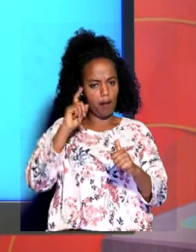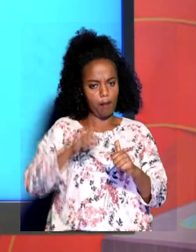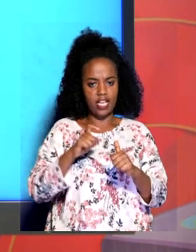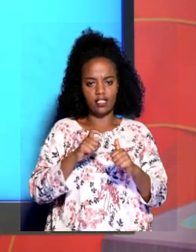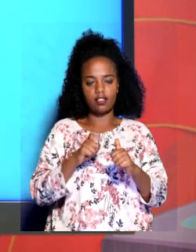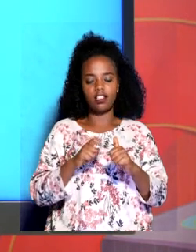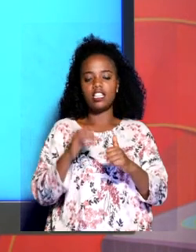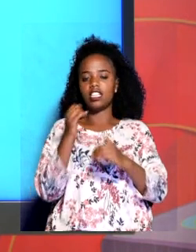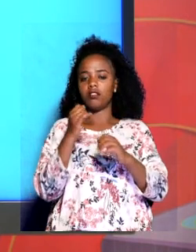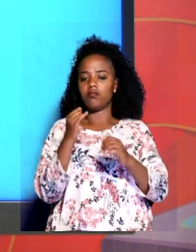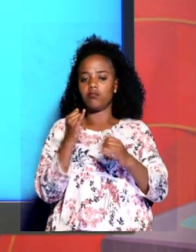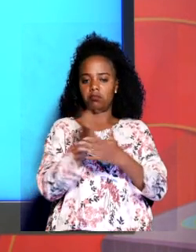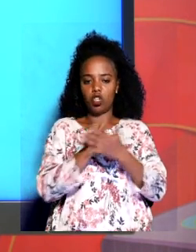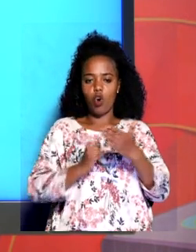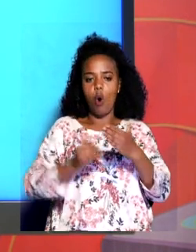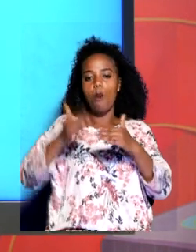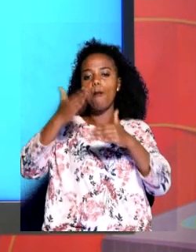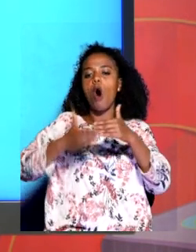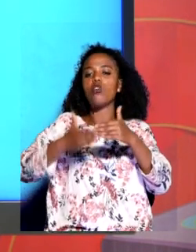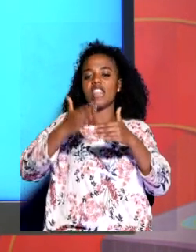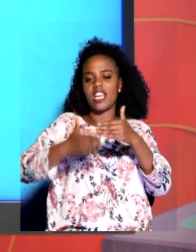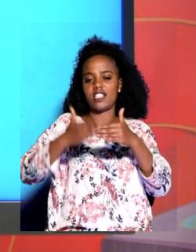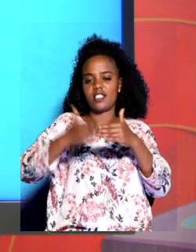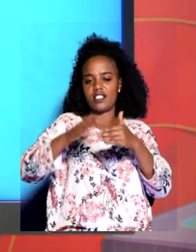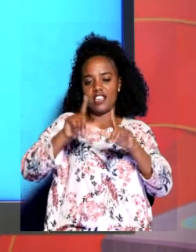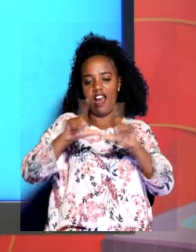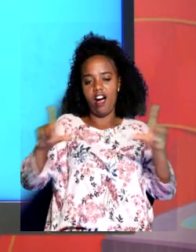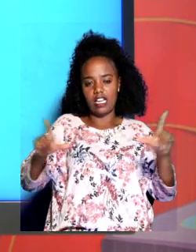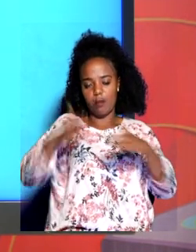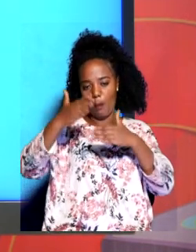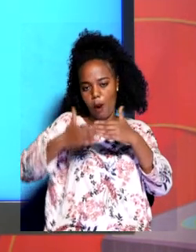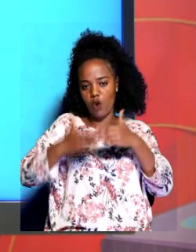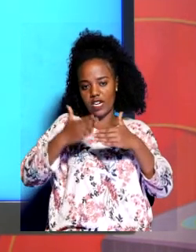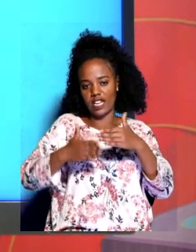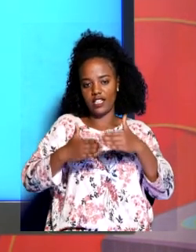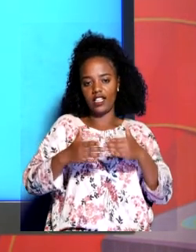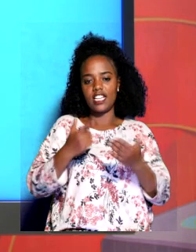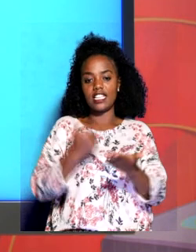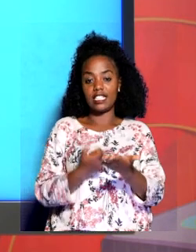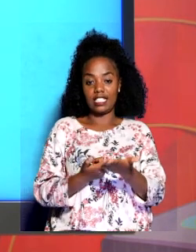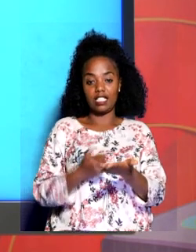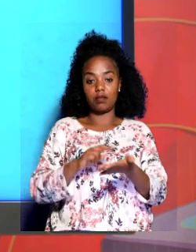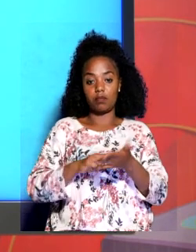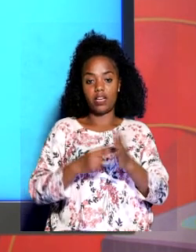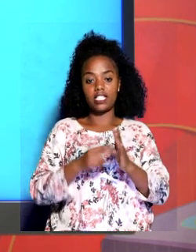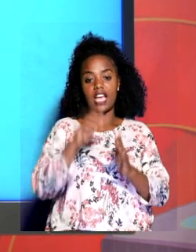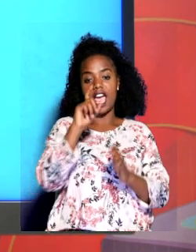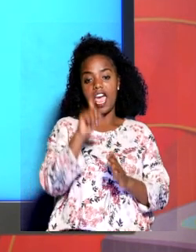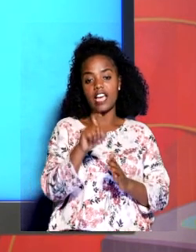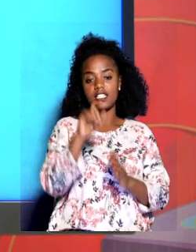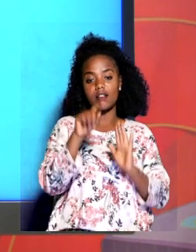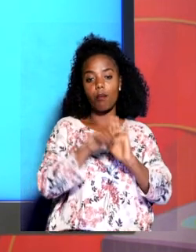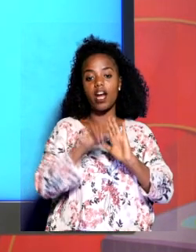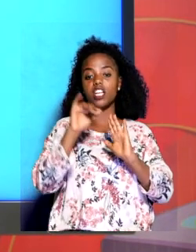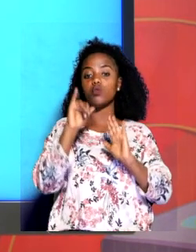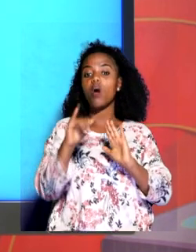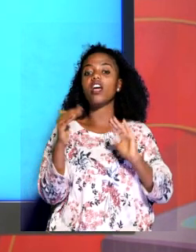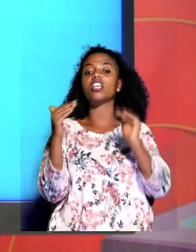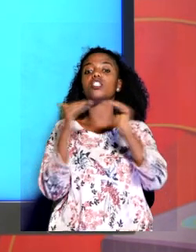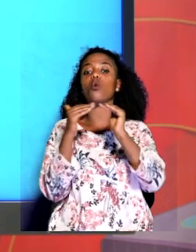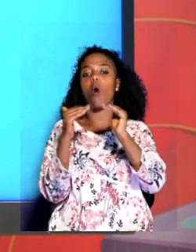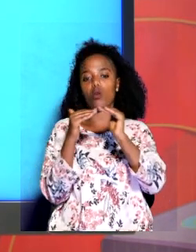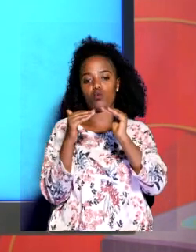the boundary. The boundary line, so to draw the boundary line, this is x minus y is equal to